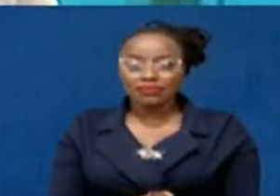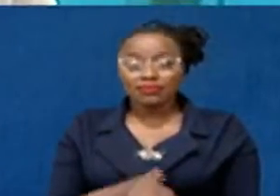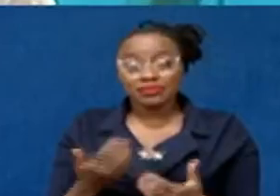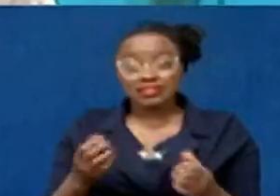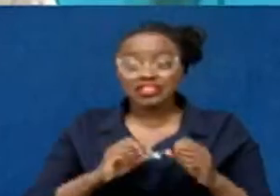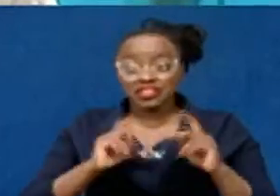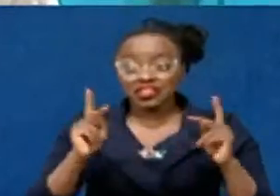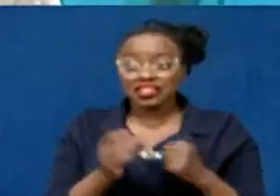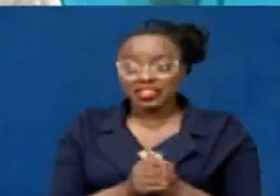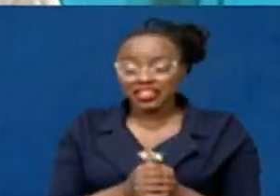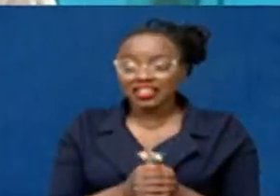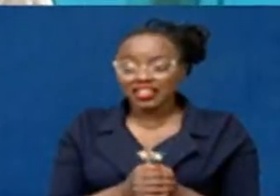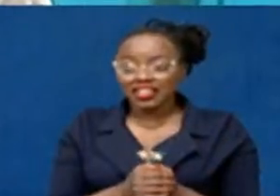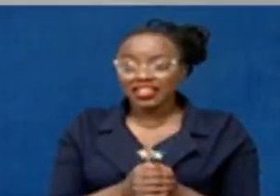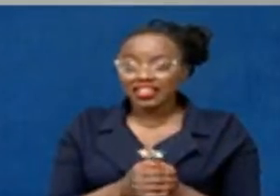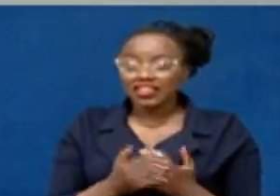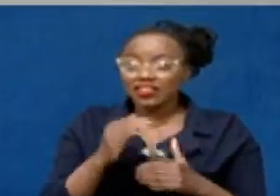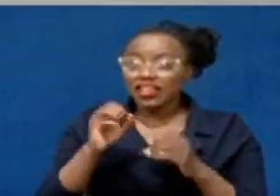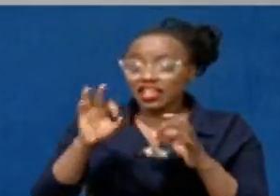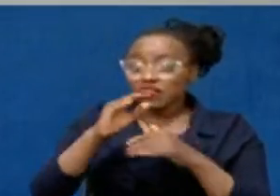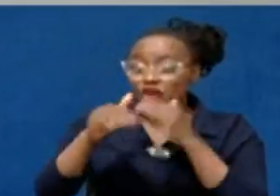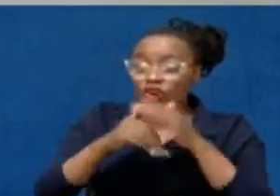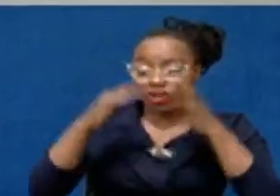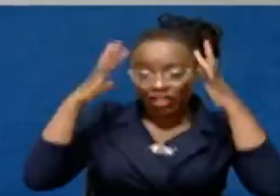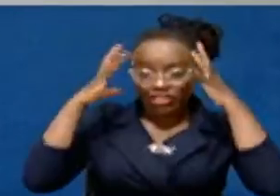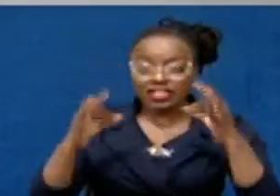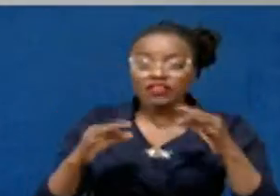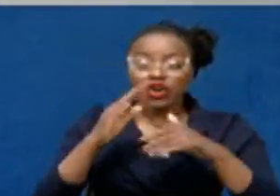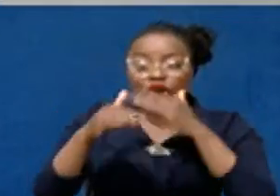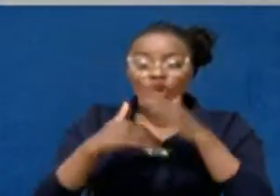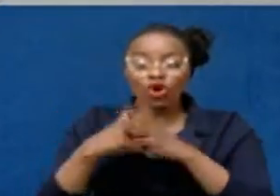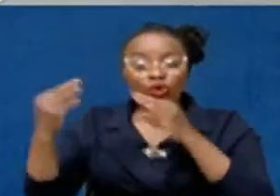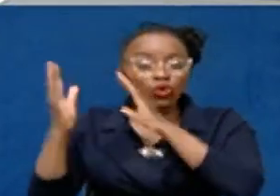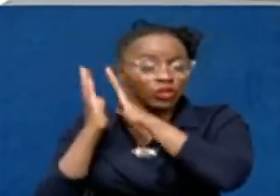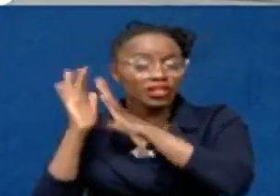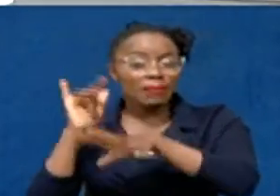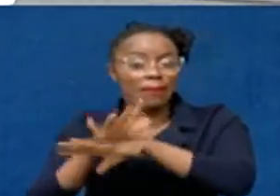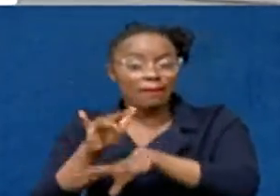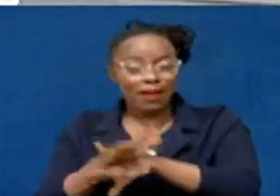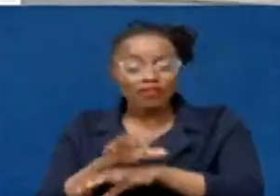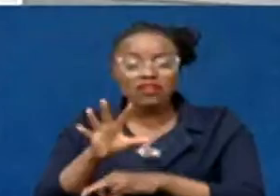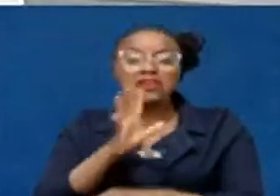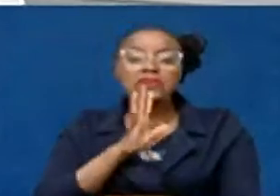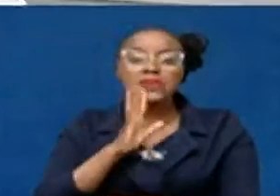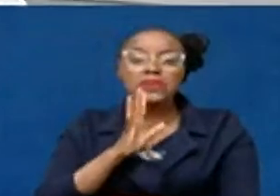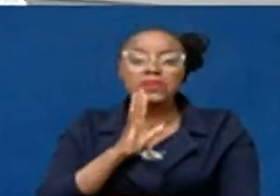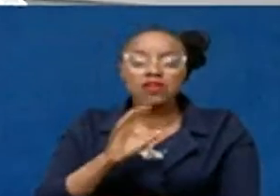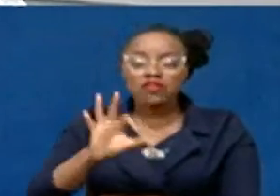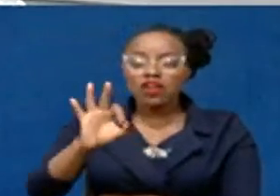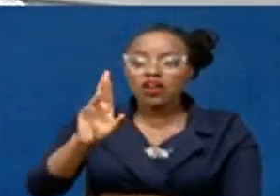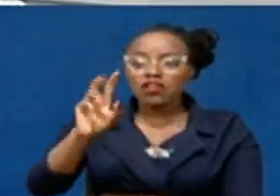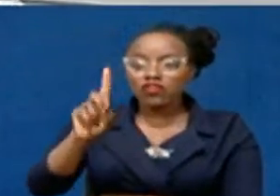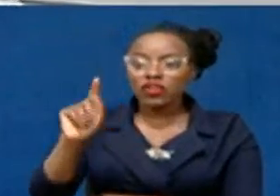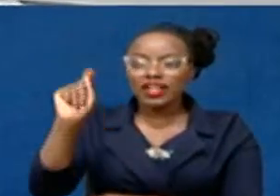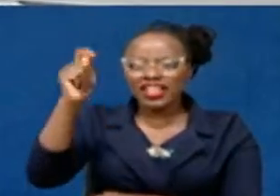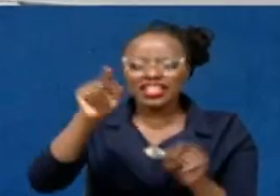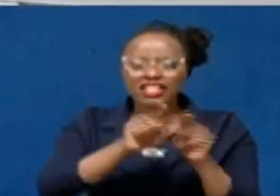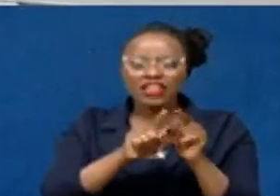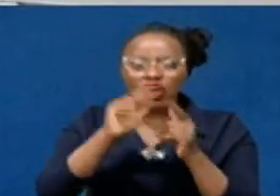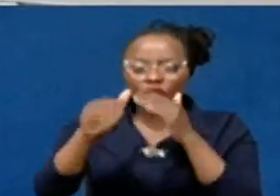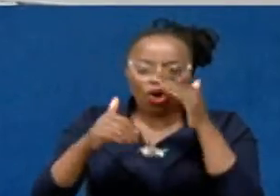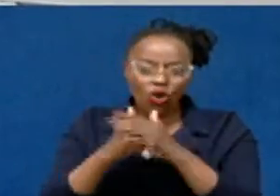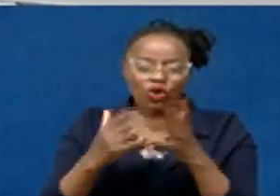All right. Kama wote wataamua. Basi wote wataenda kulala. I am sure if they were speaking at a Ford Kenya NDC, they would say, kama